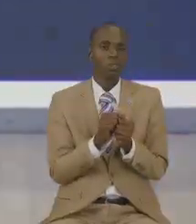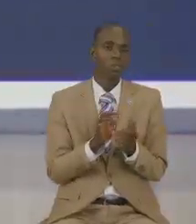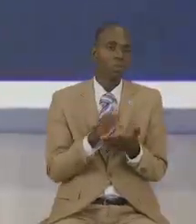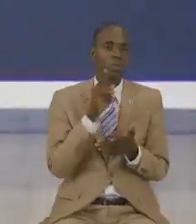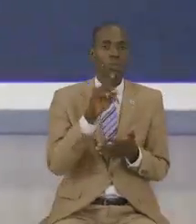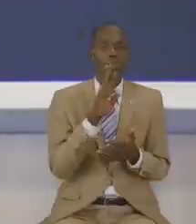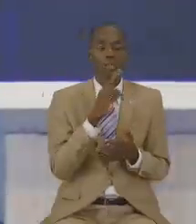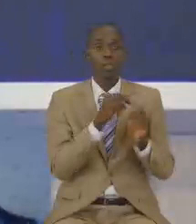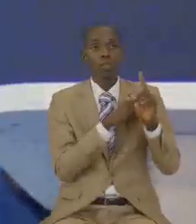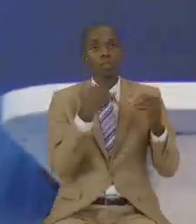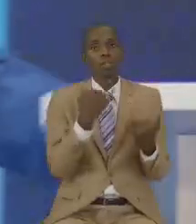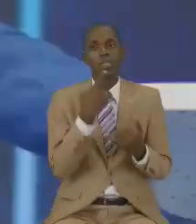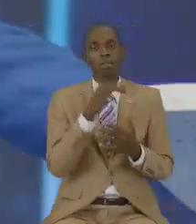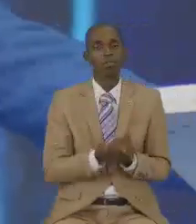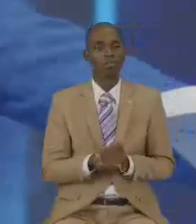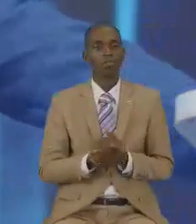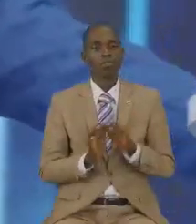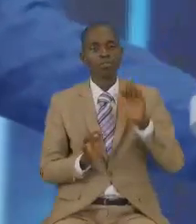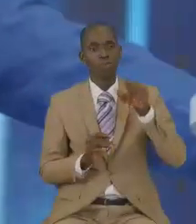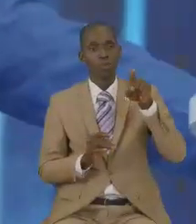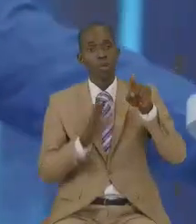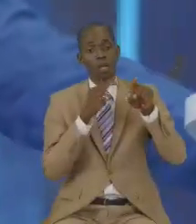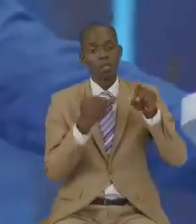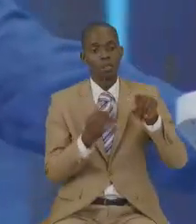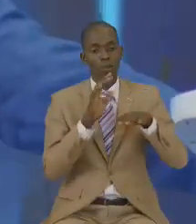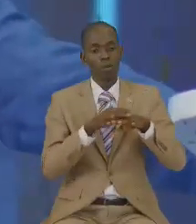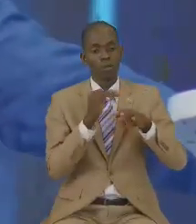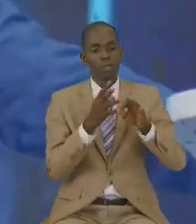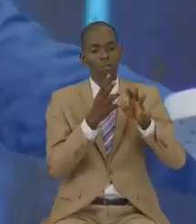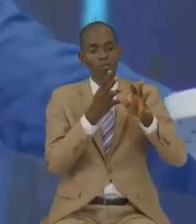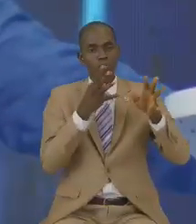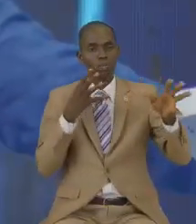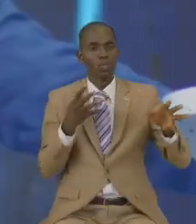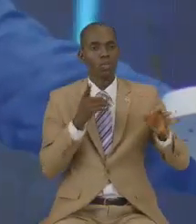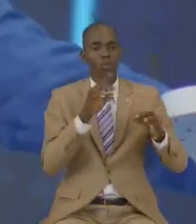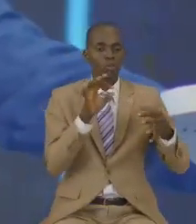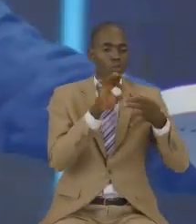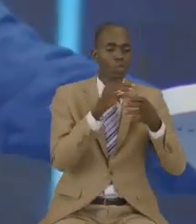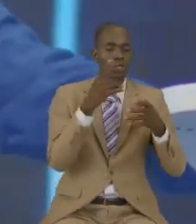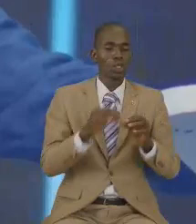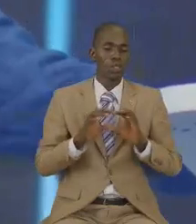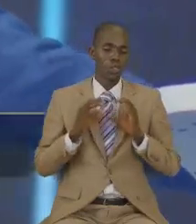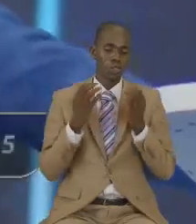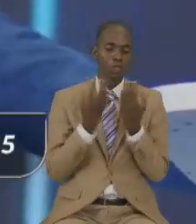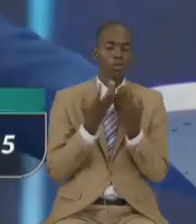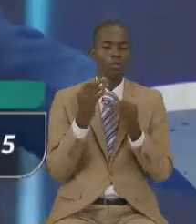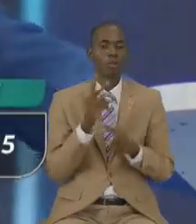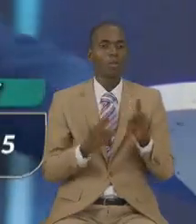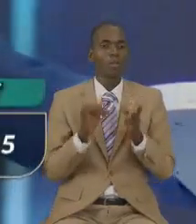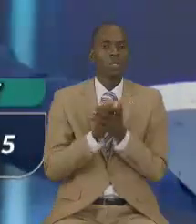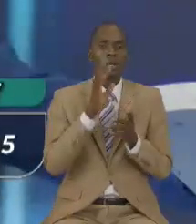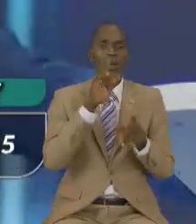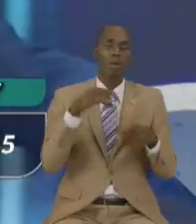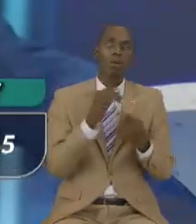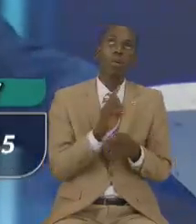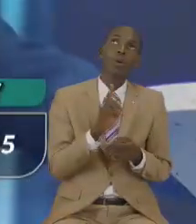you're now on the queue, and you joined the company of the people who are going up and they